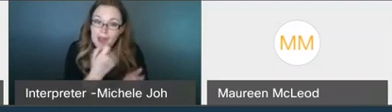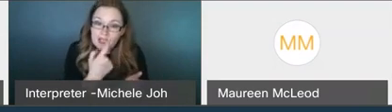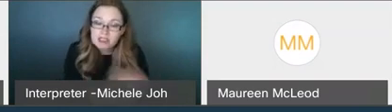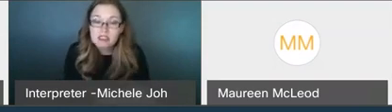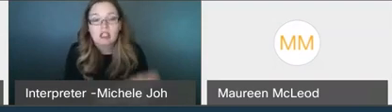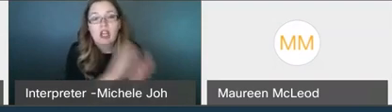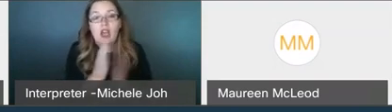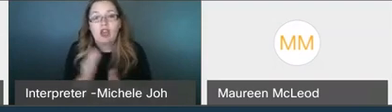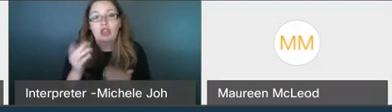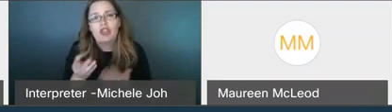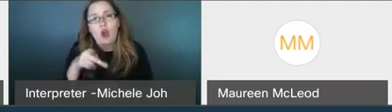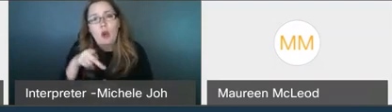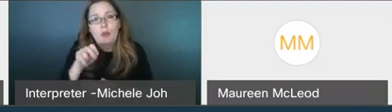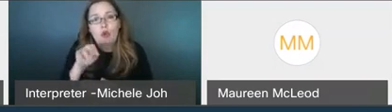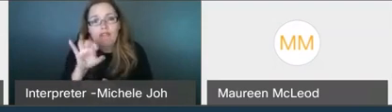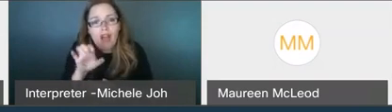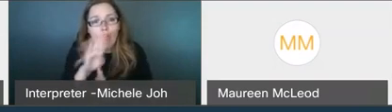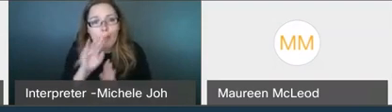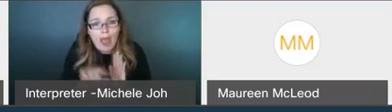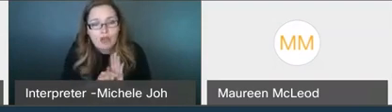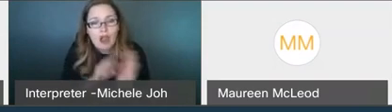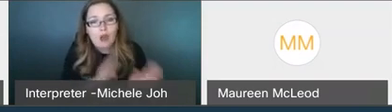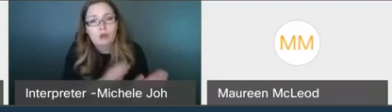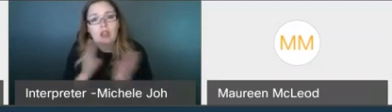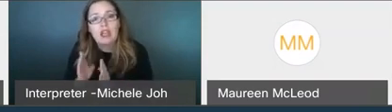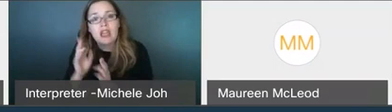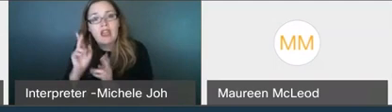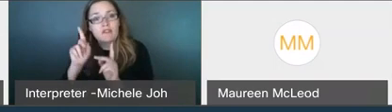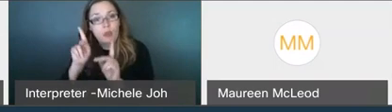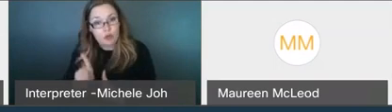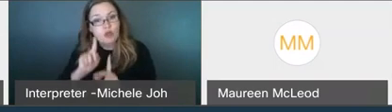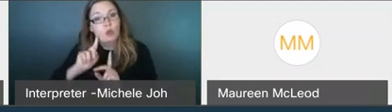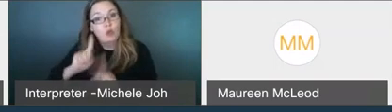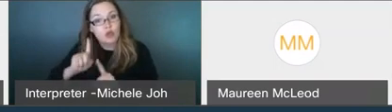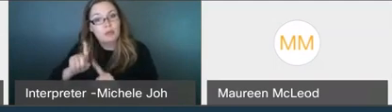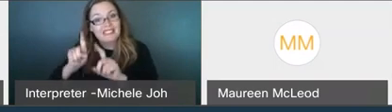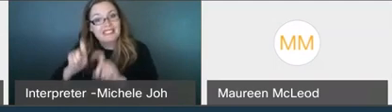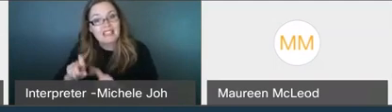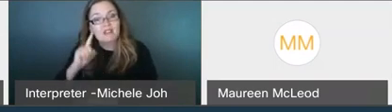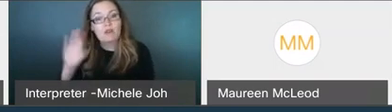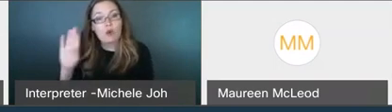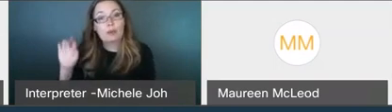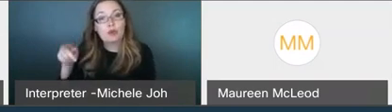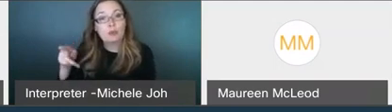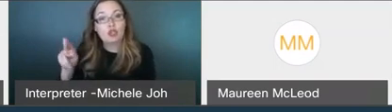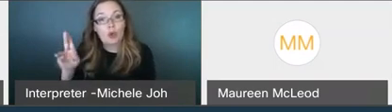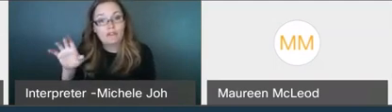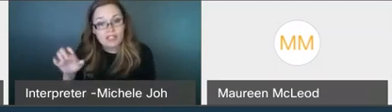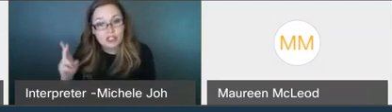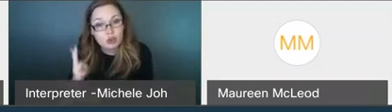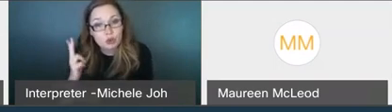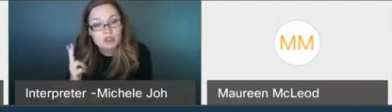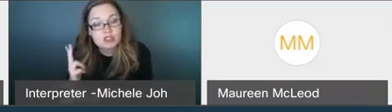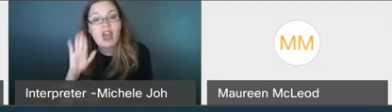at the occupation, the potential for drug testing. If the person is going to be tested for buprenorphine, for instance, and that will affect